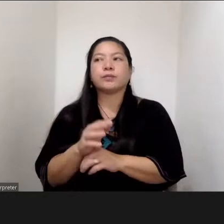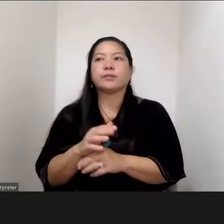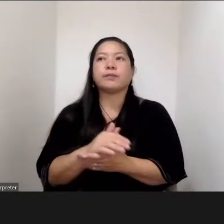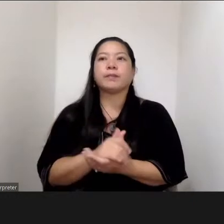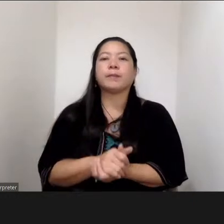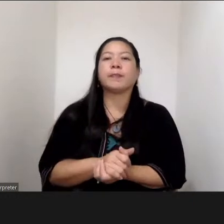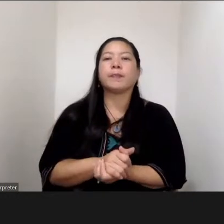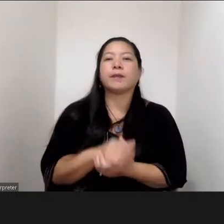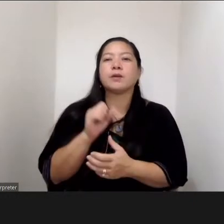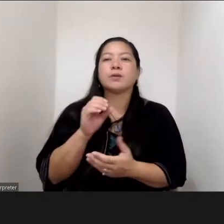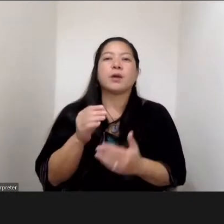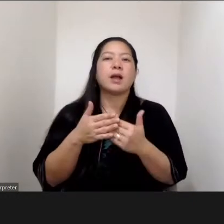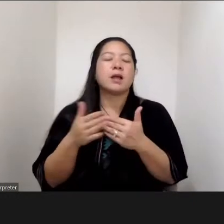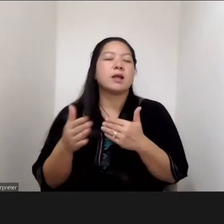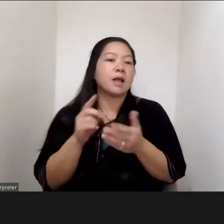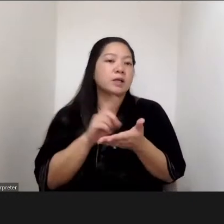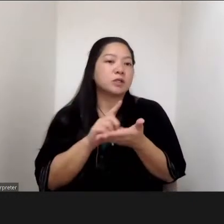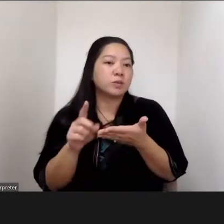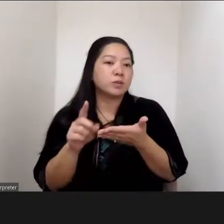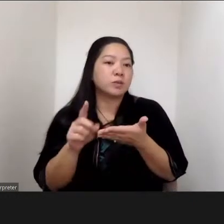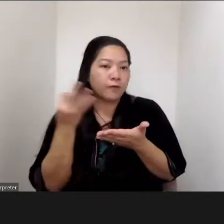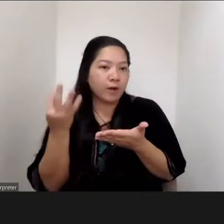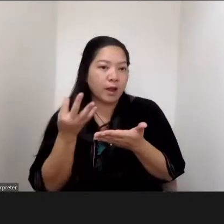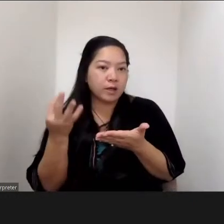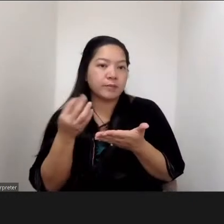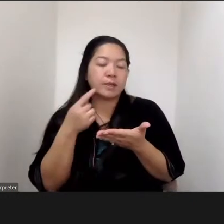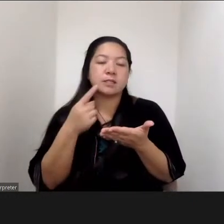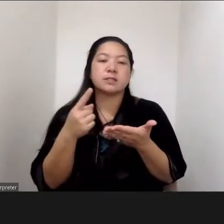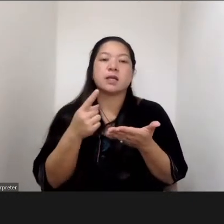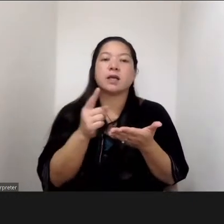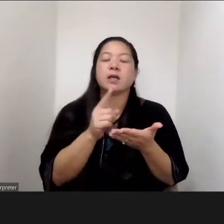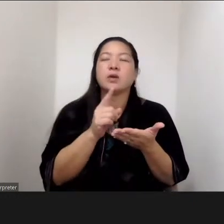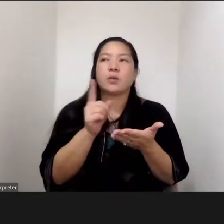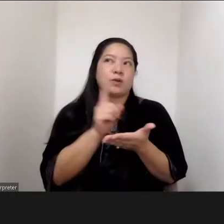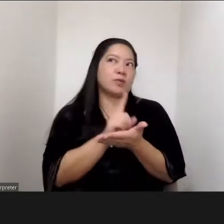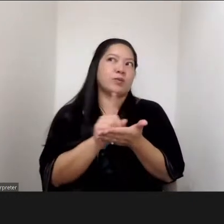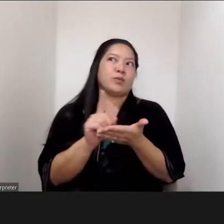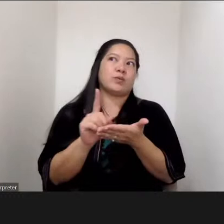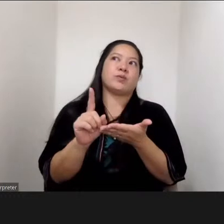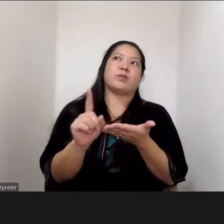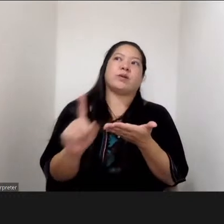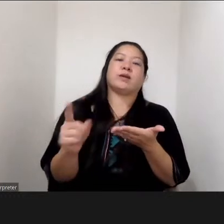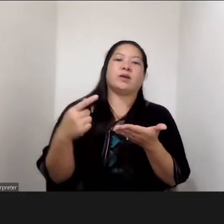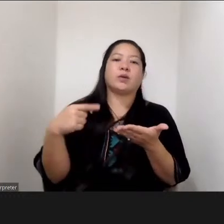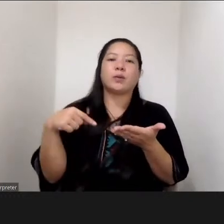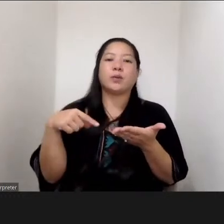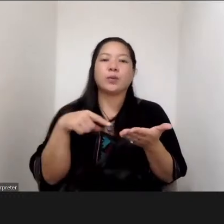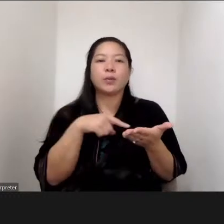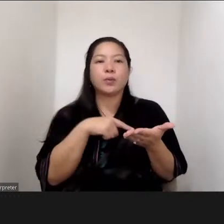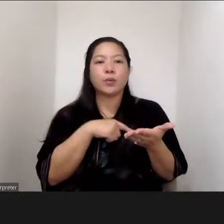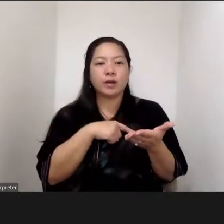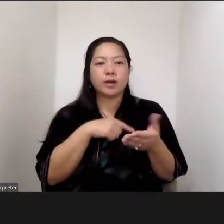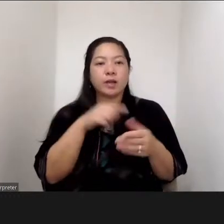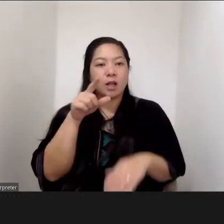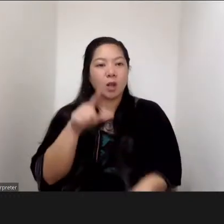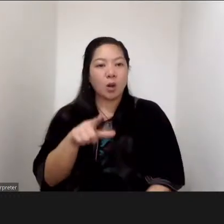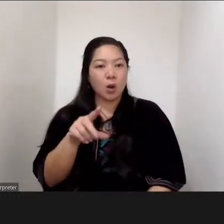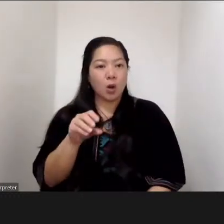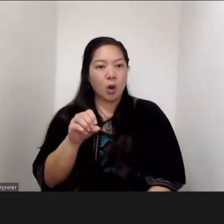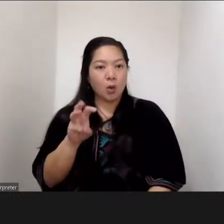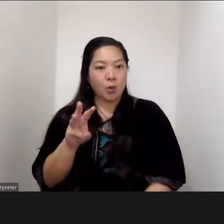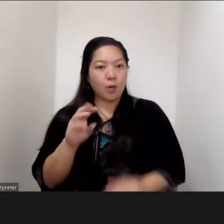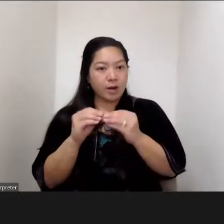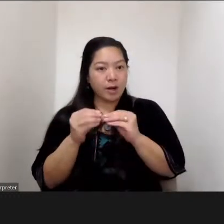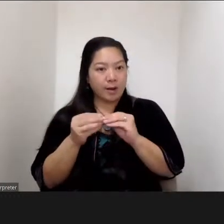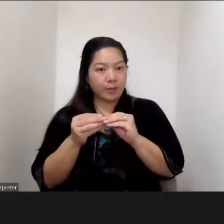say next week, Friday, say this whole week, we are in low, right? And the